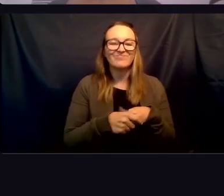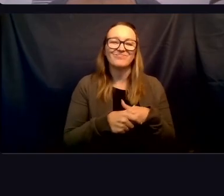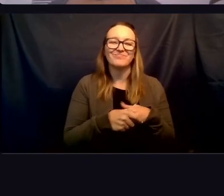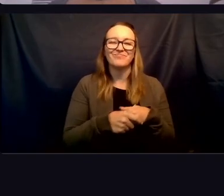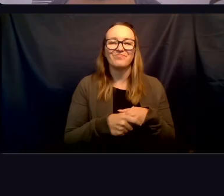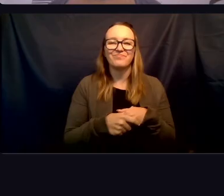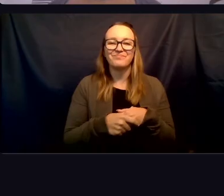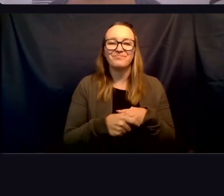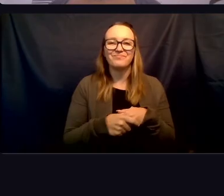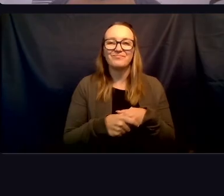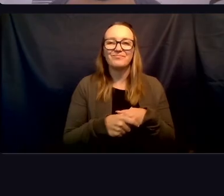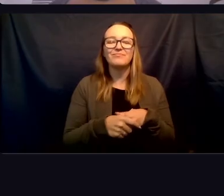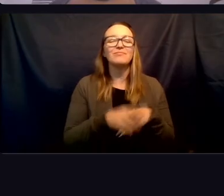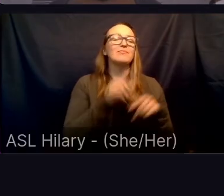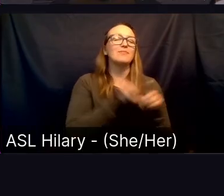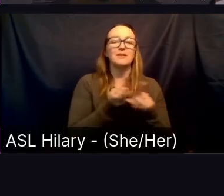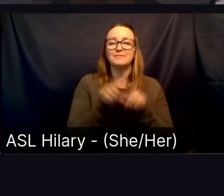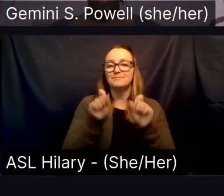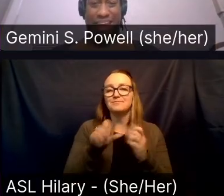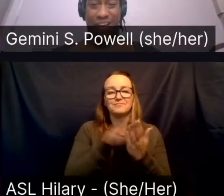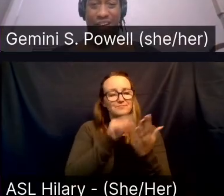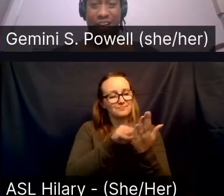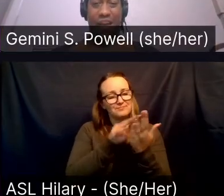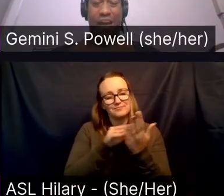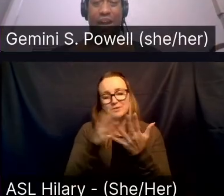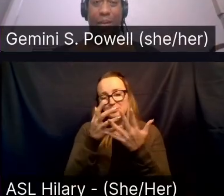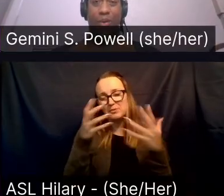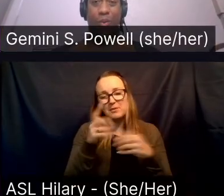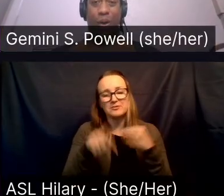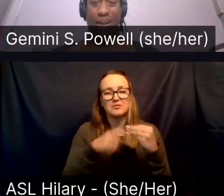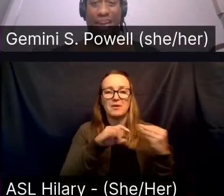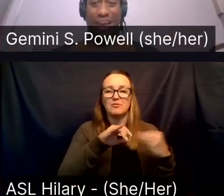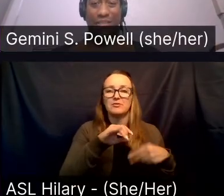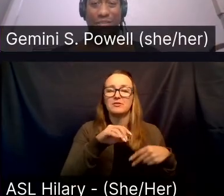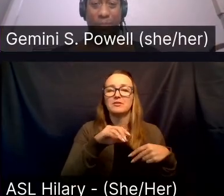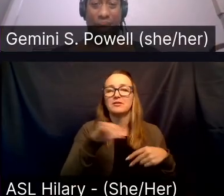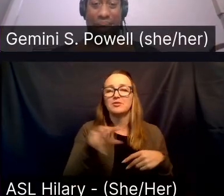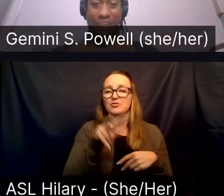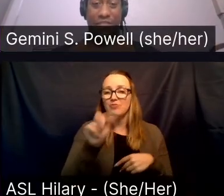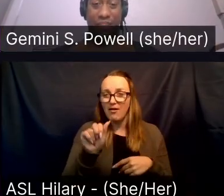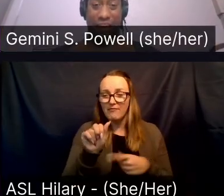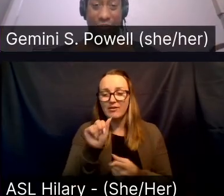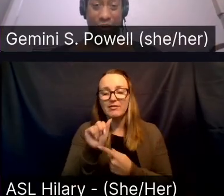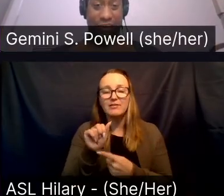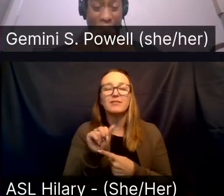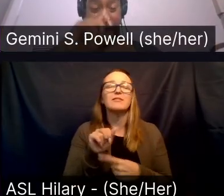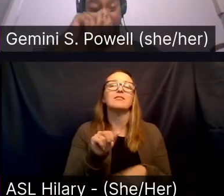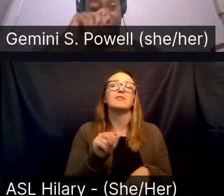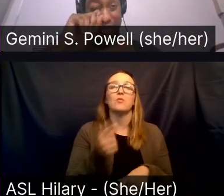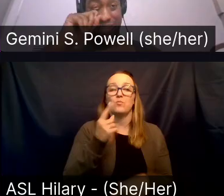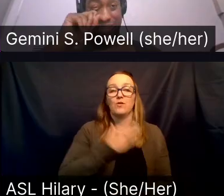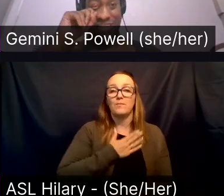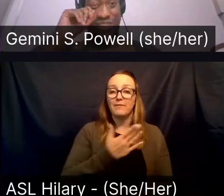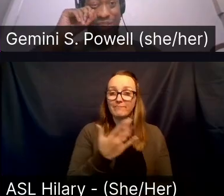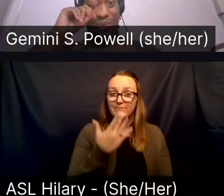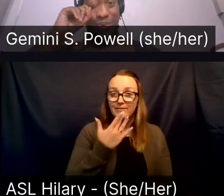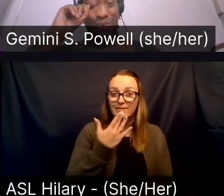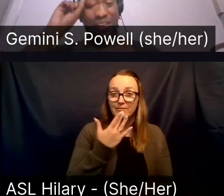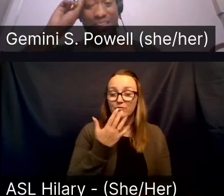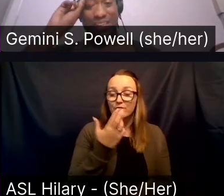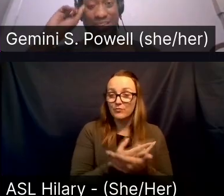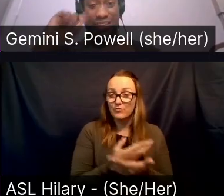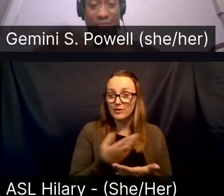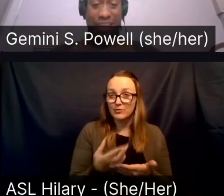But you can also learn tons about JavaScript there. One of my favorite resources